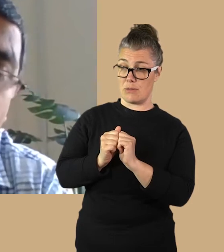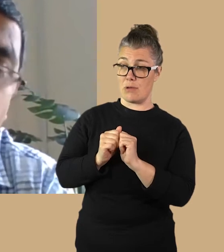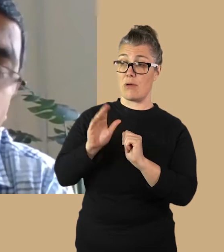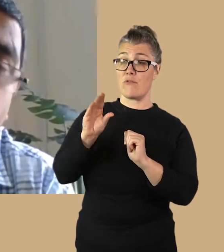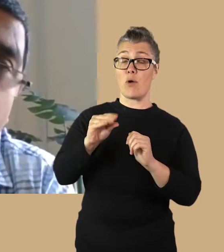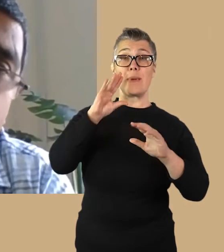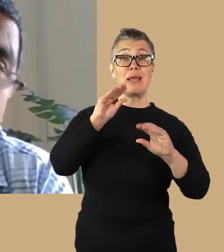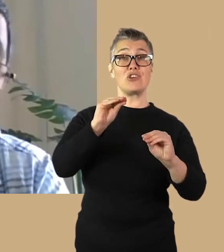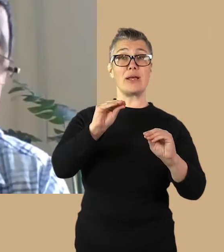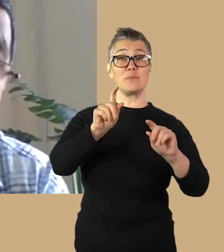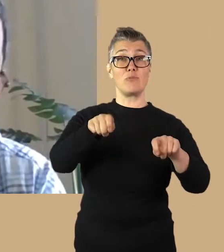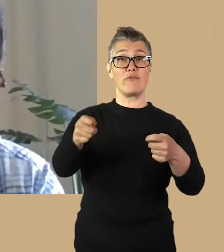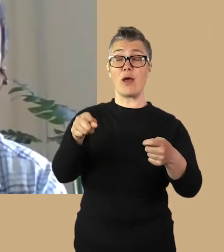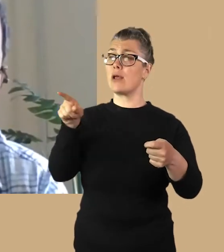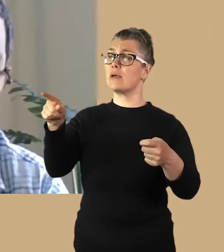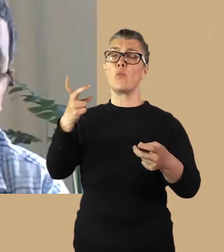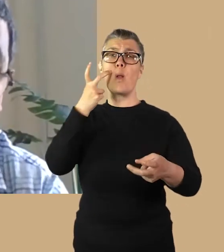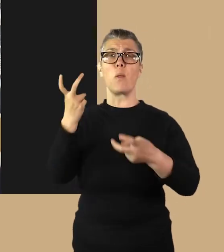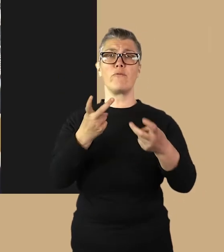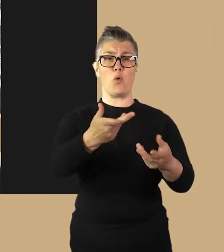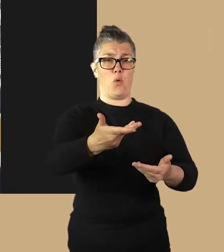education provider?